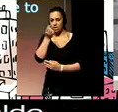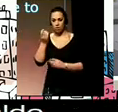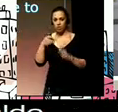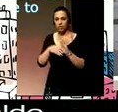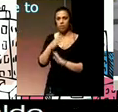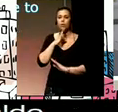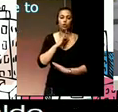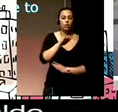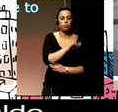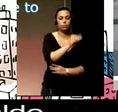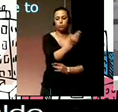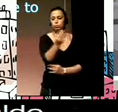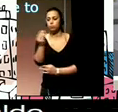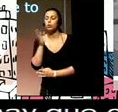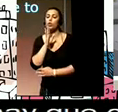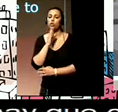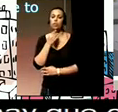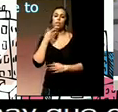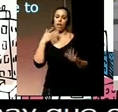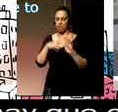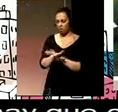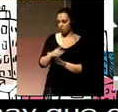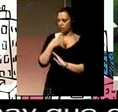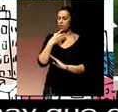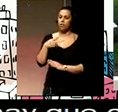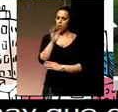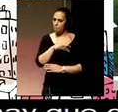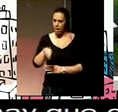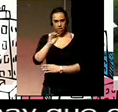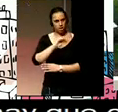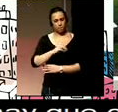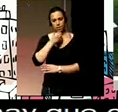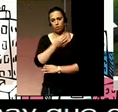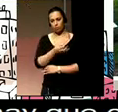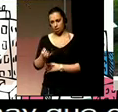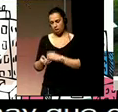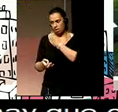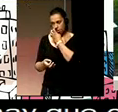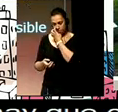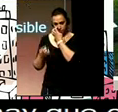fundamental aspects: accessible design, accessible location,